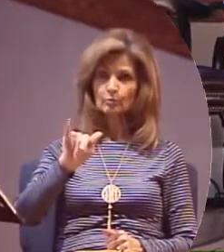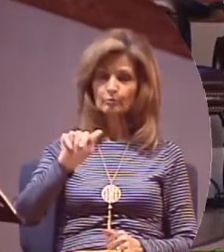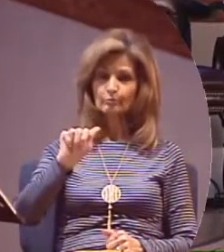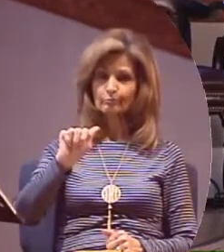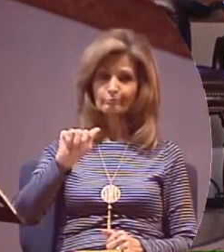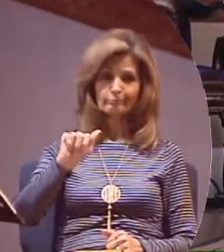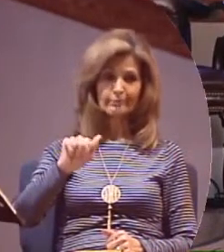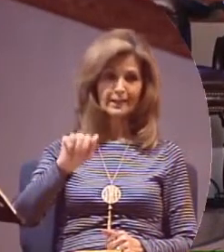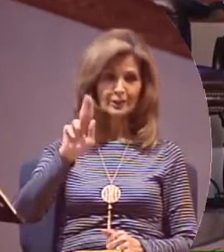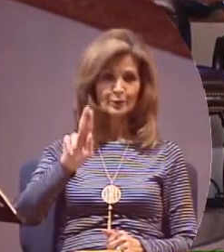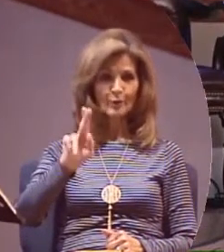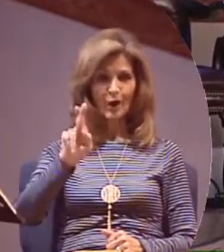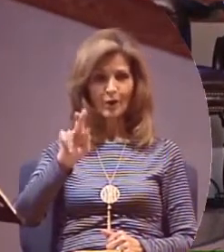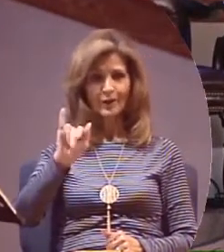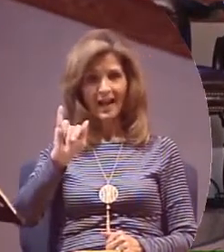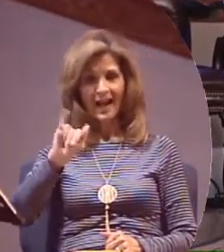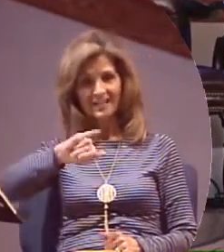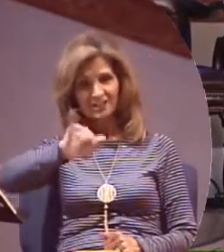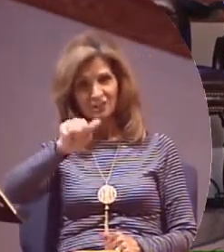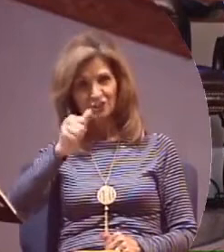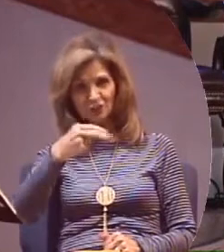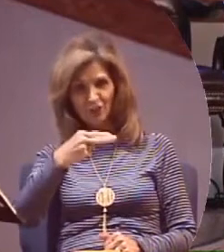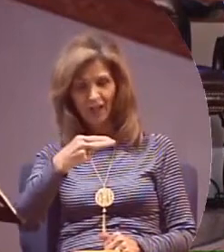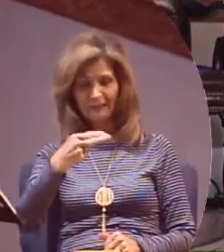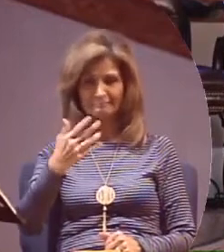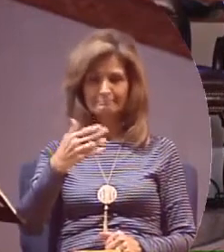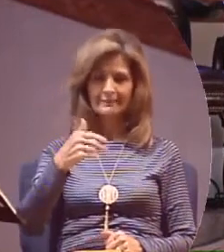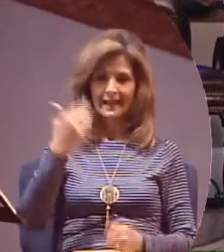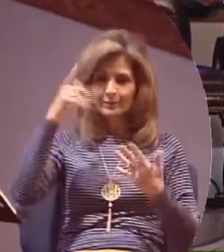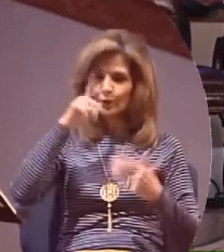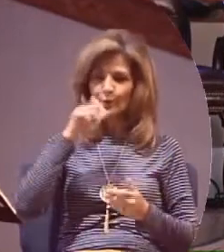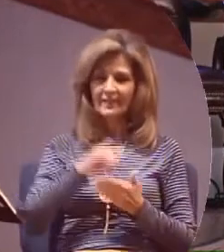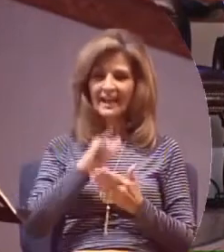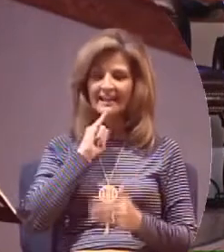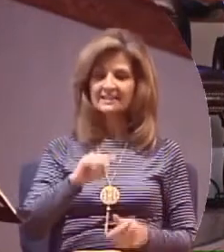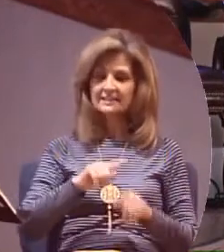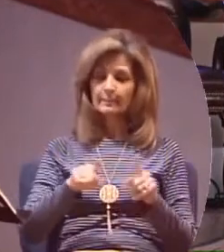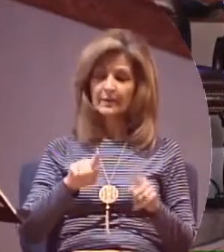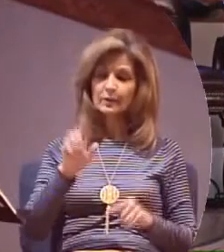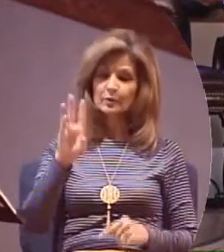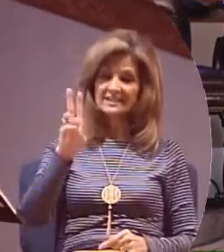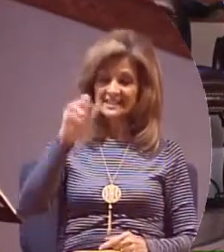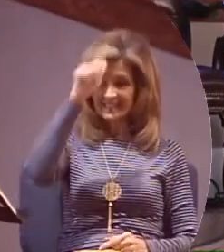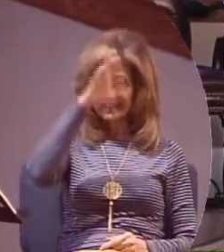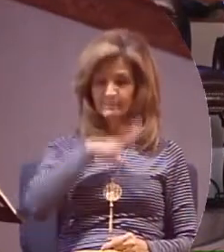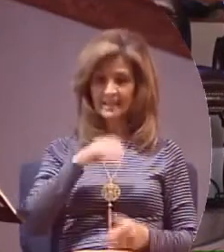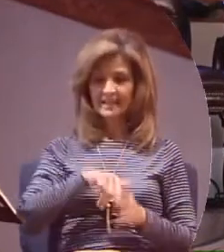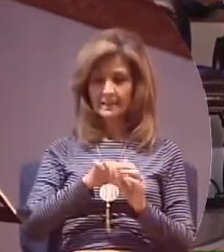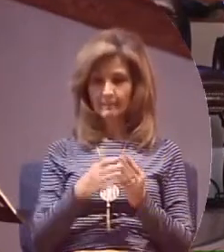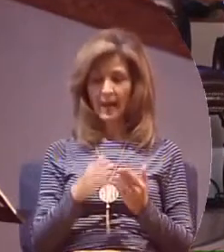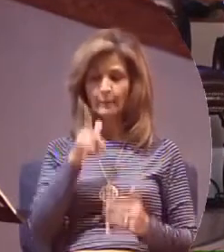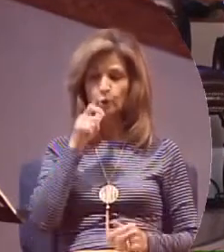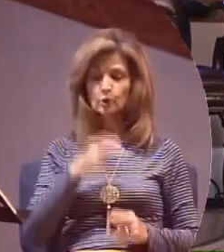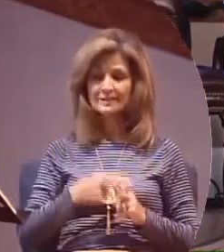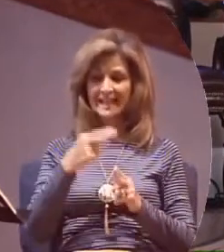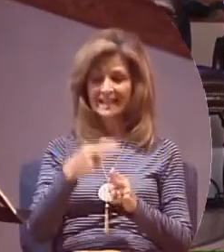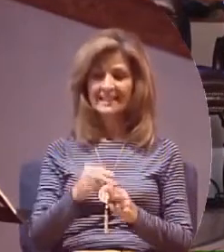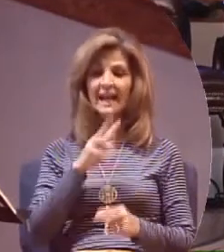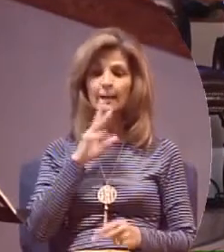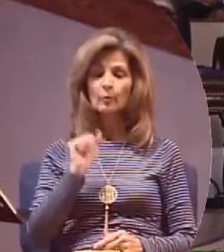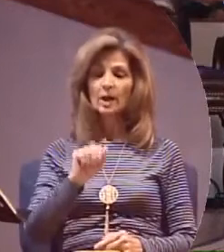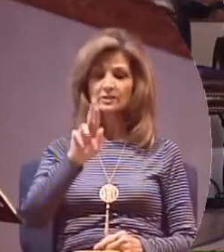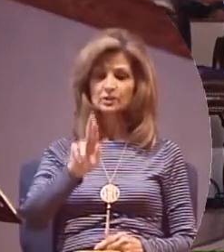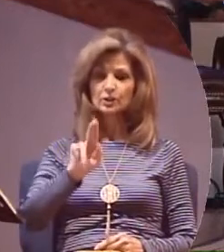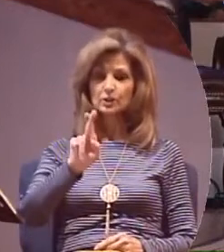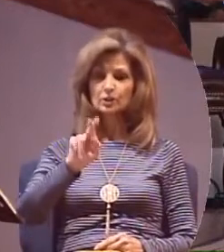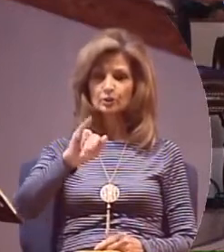Urijah. Now, I know you're probably sitting there thinking, man, I don't know who that is. But there are actually six men in our Bible whose name was